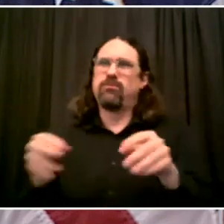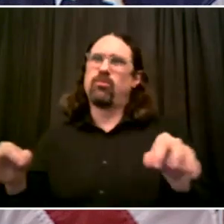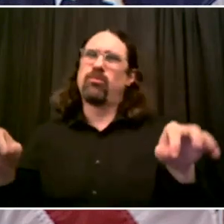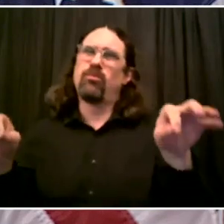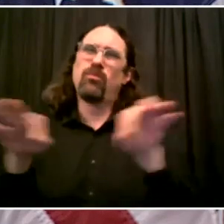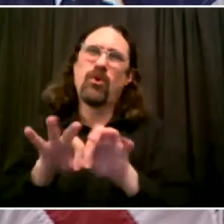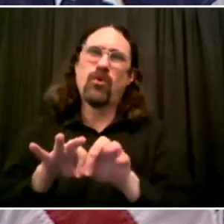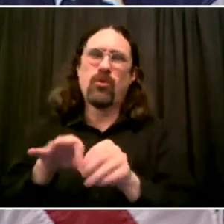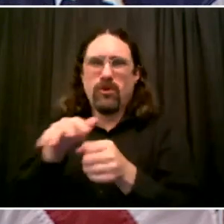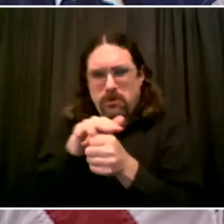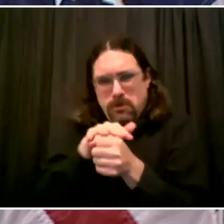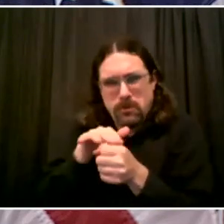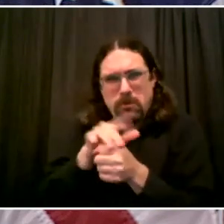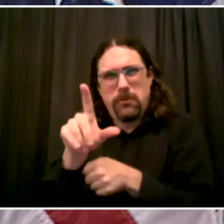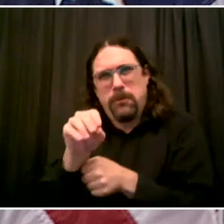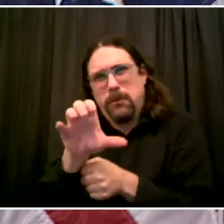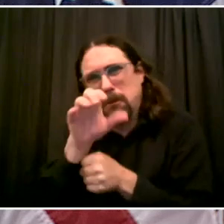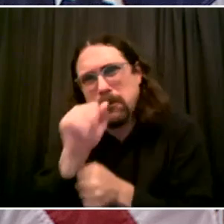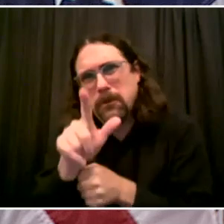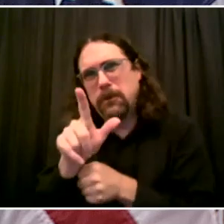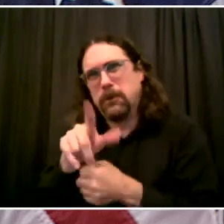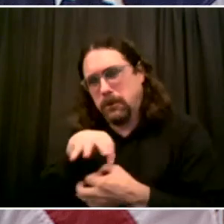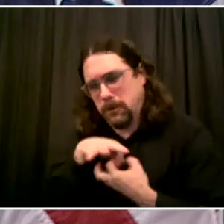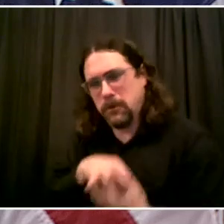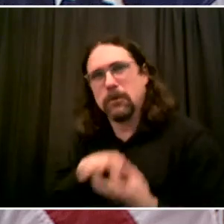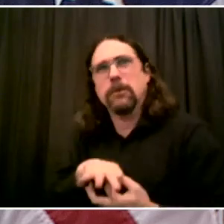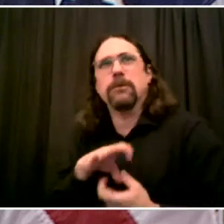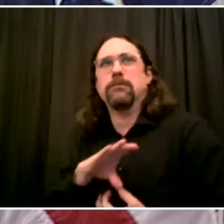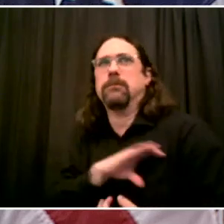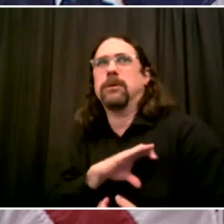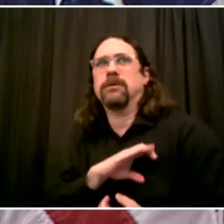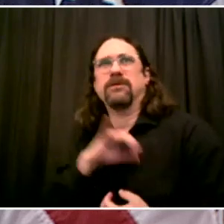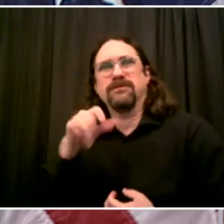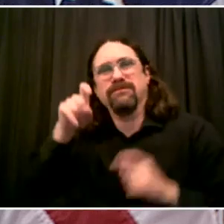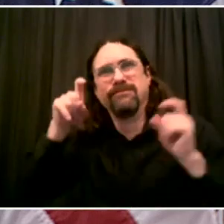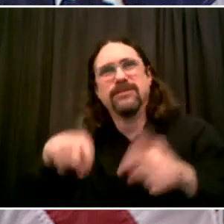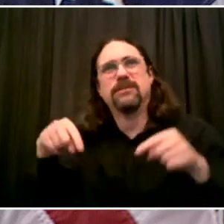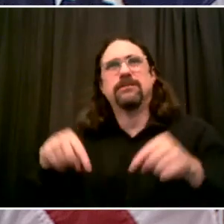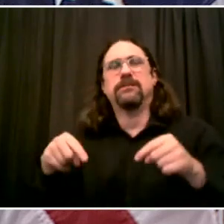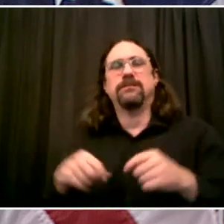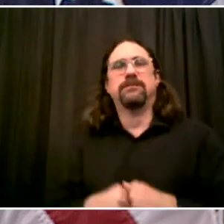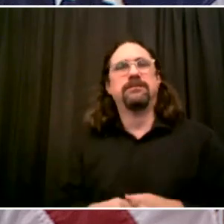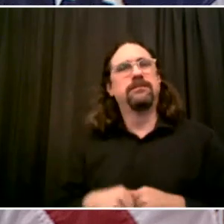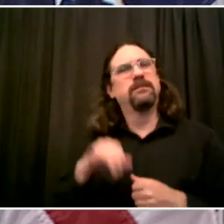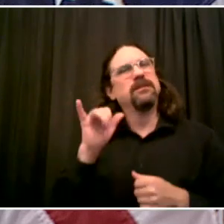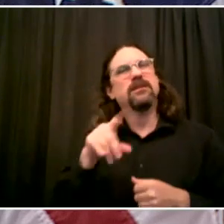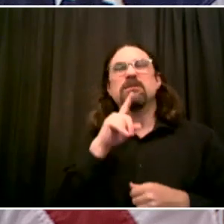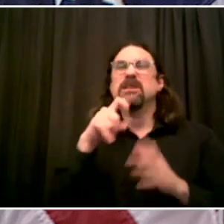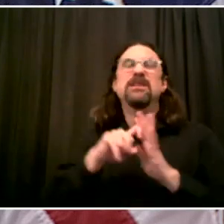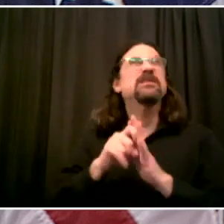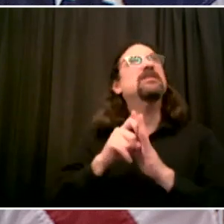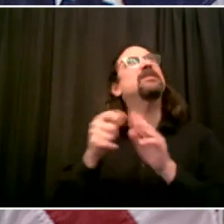reforms. I want us to get to the day where no one wonders if they're being treated differently because of the